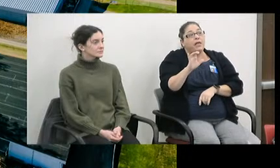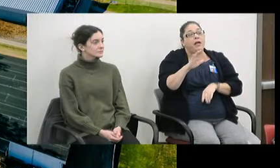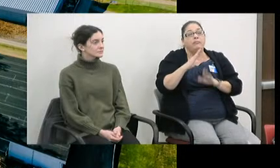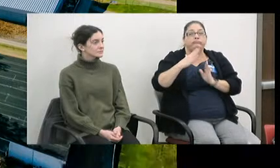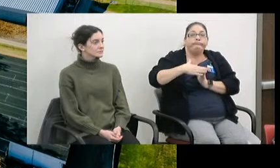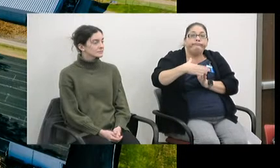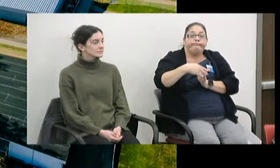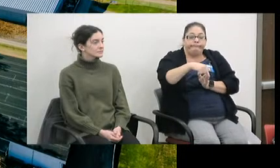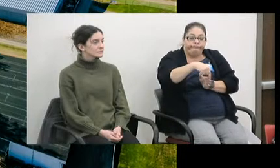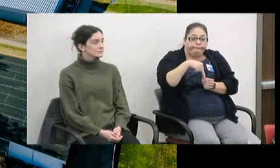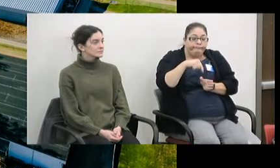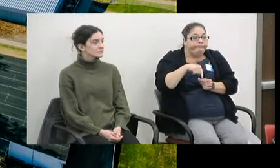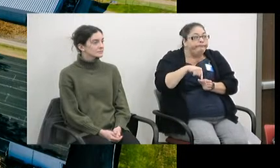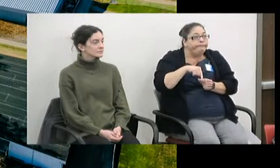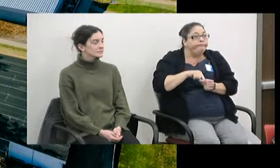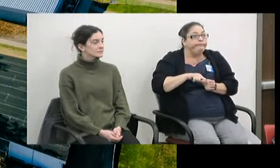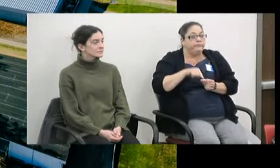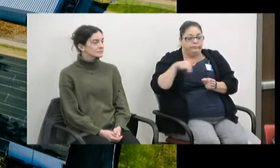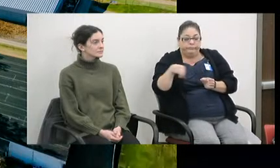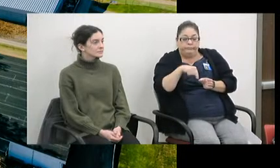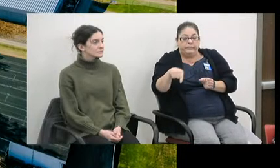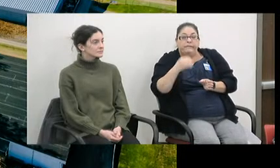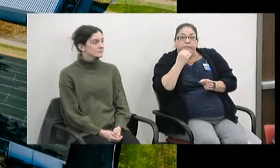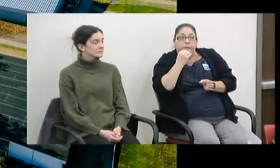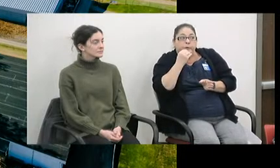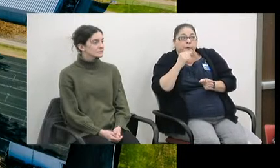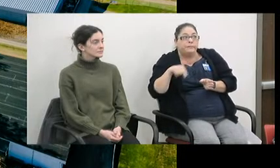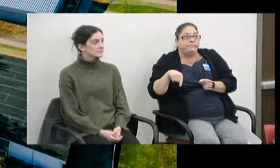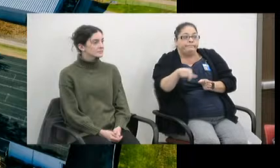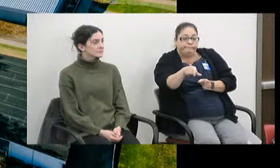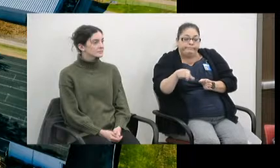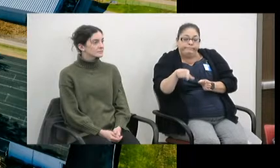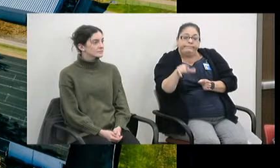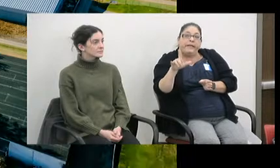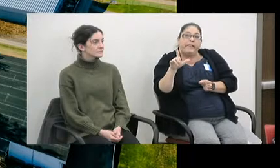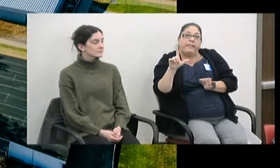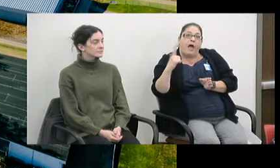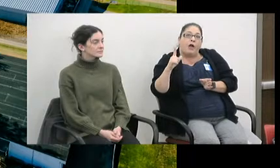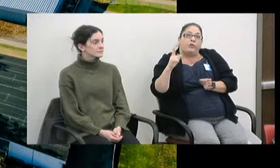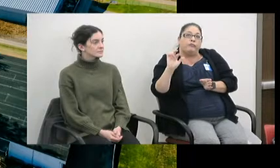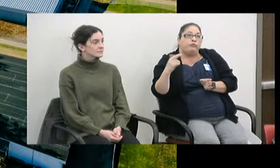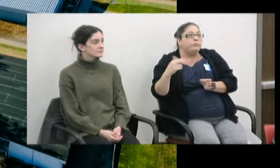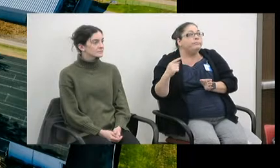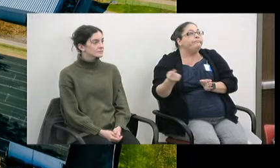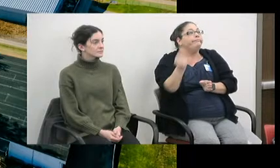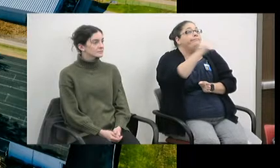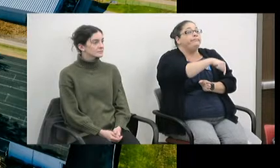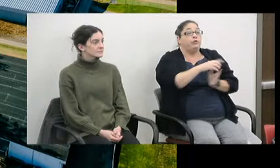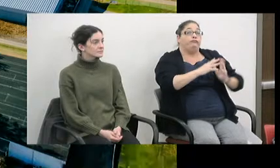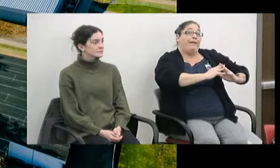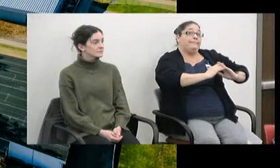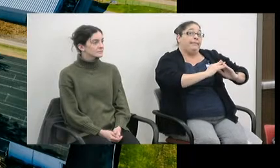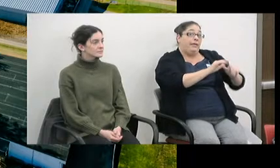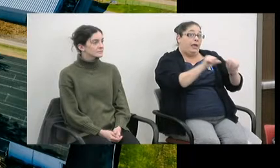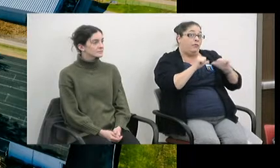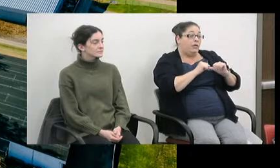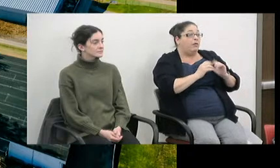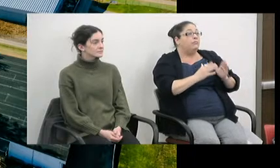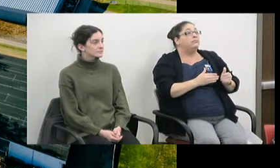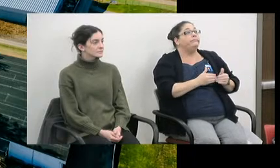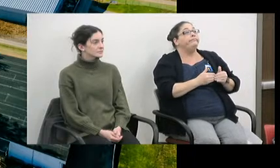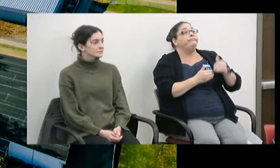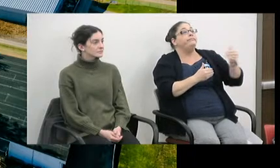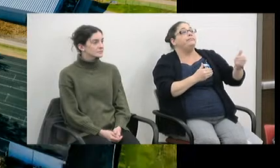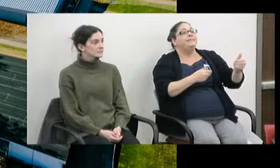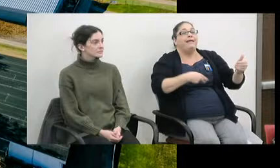corner. Concession stand up front. There's a locker room here. This is the wrestling area. The